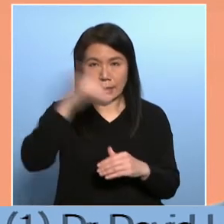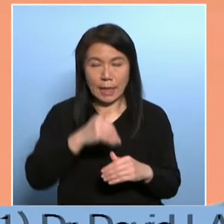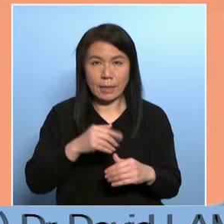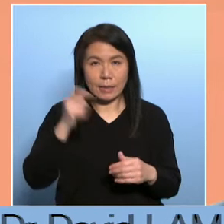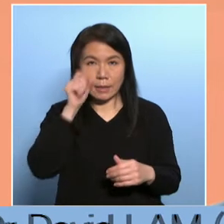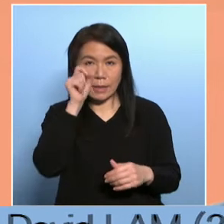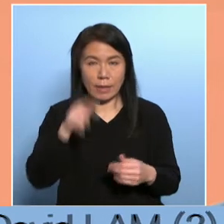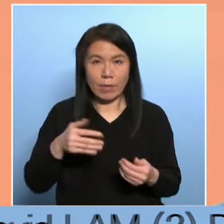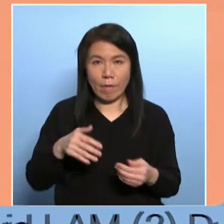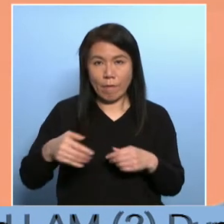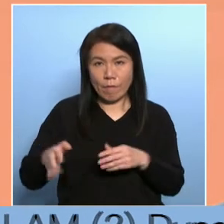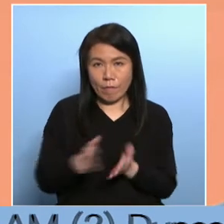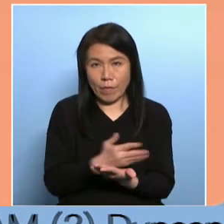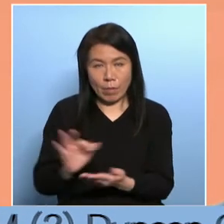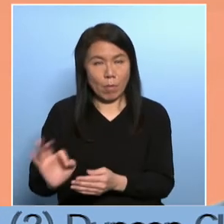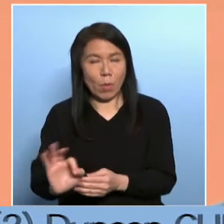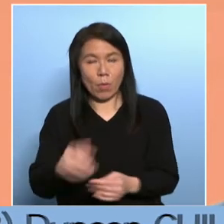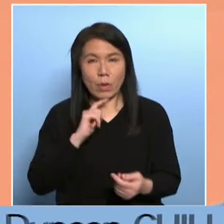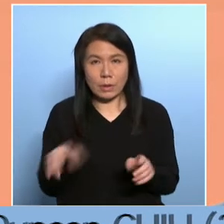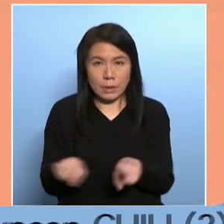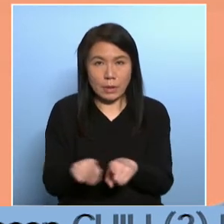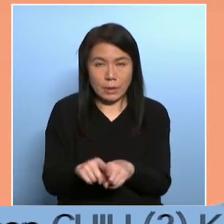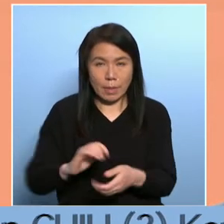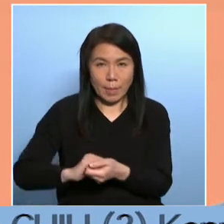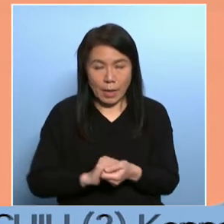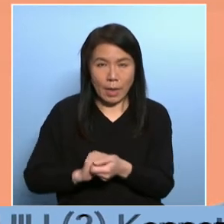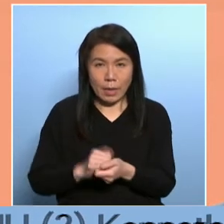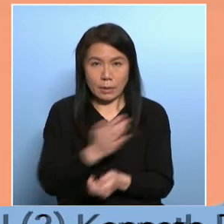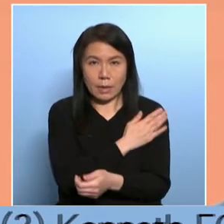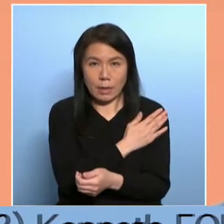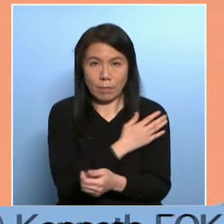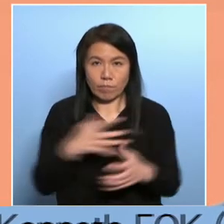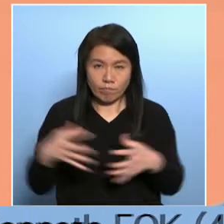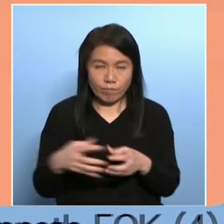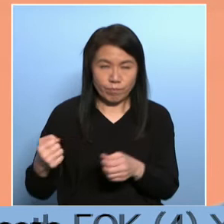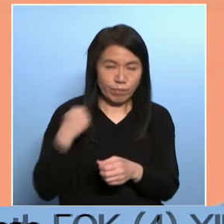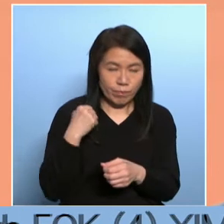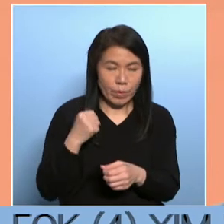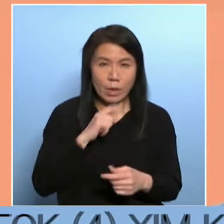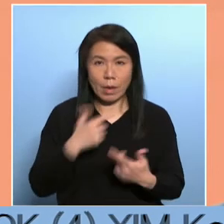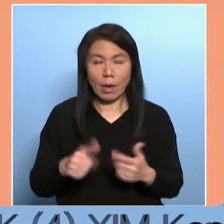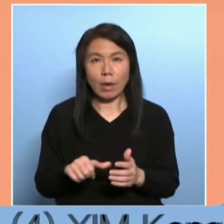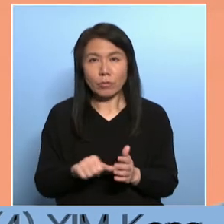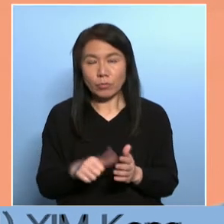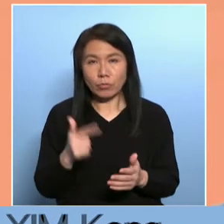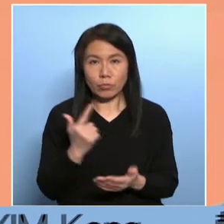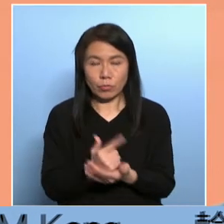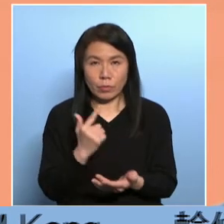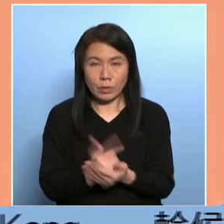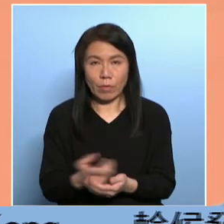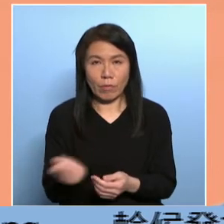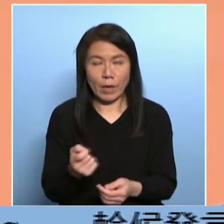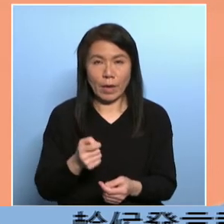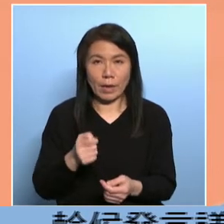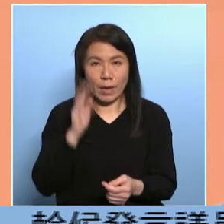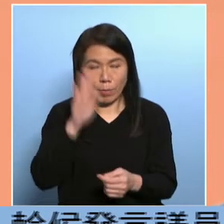can manifest the spirit of the Lion Rock, so that we can work together in order to